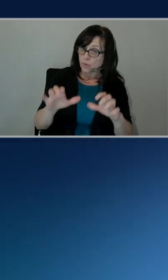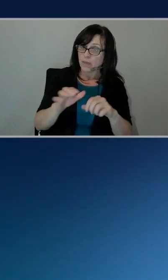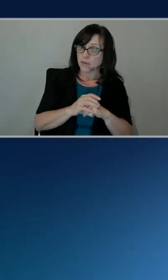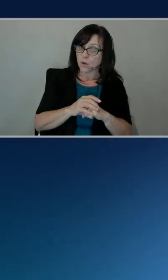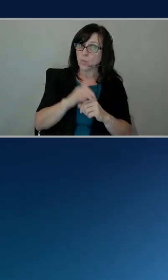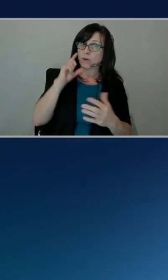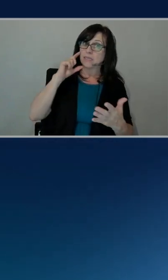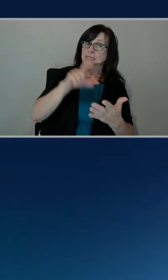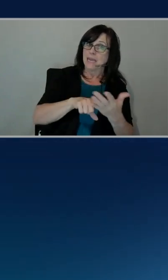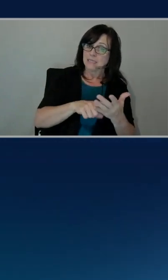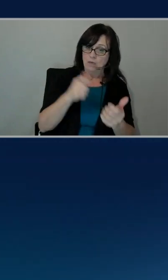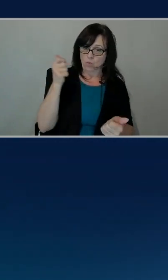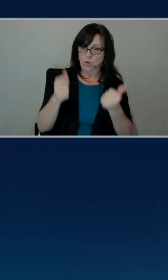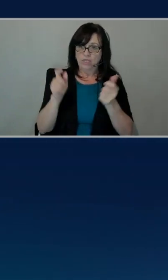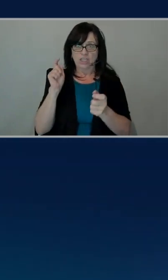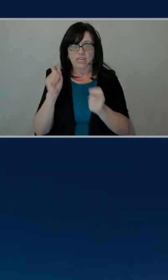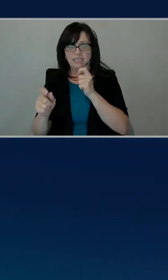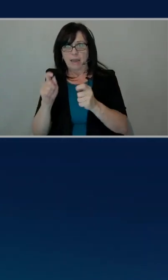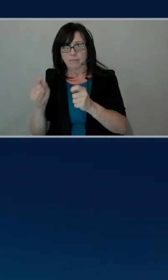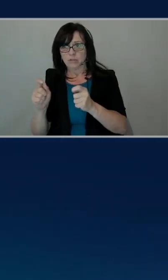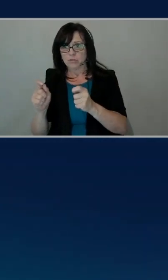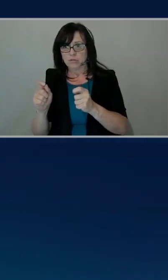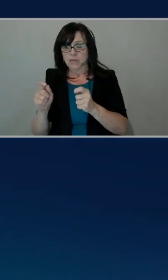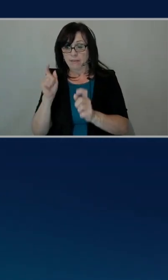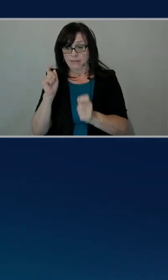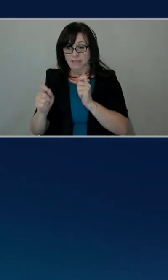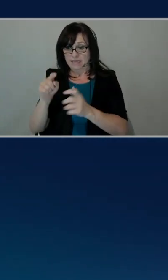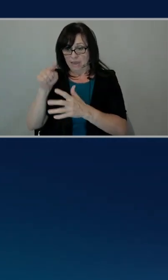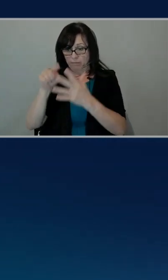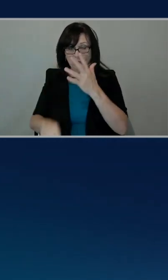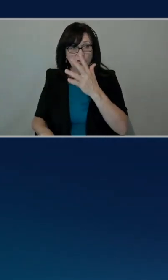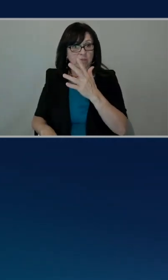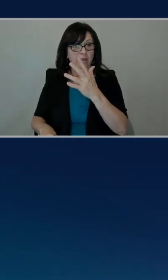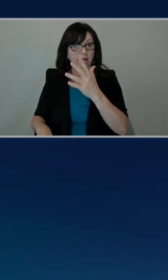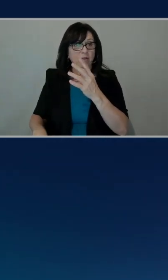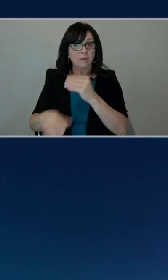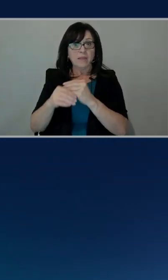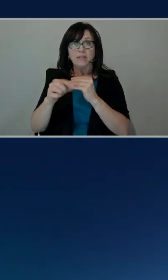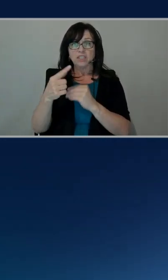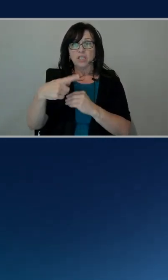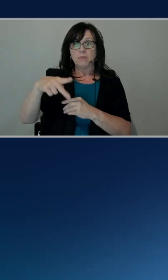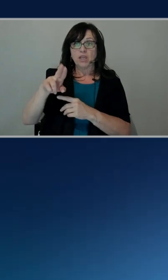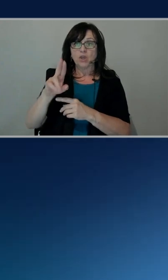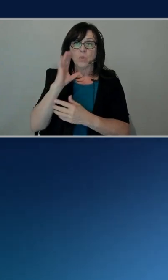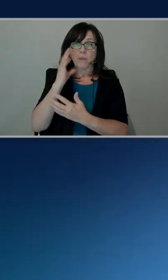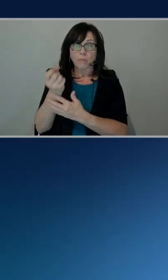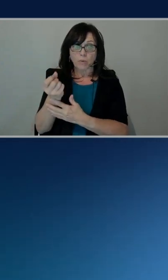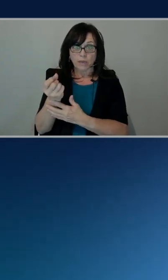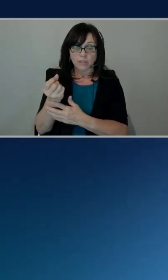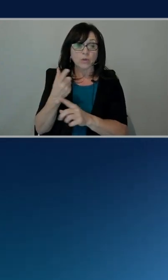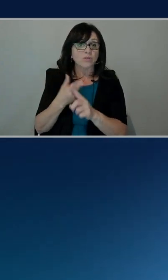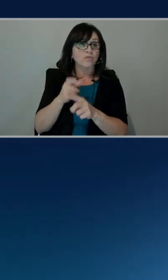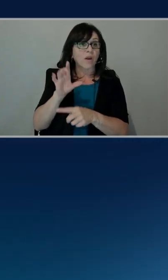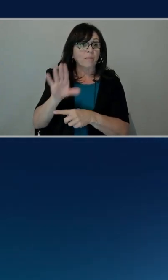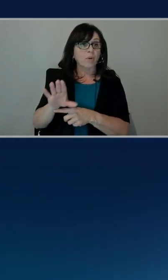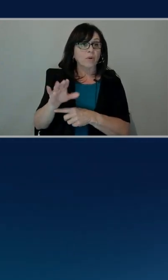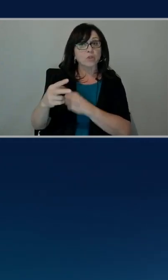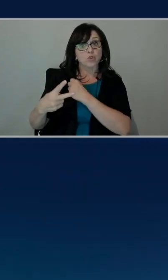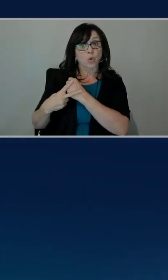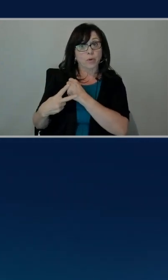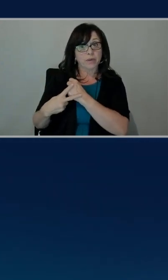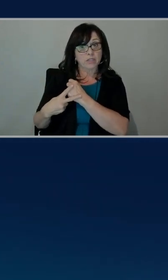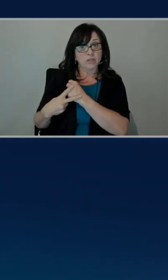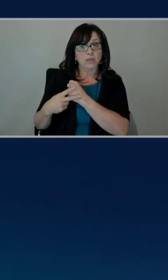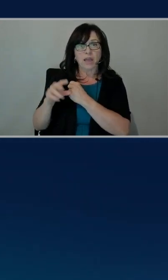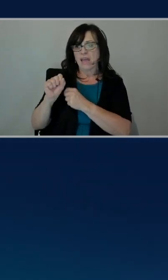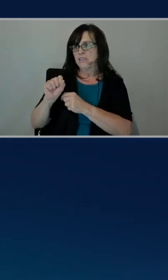which adapter, but it's the adapters have to load it into GPU memory, right? So the adapter goes from your storage, what S3,